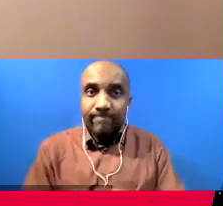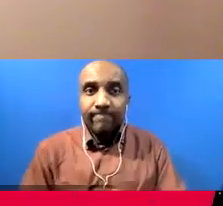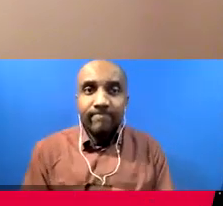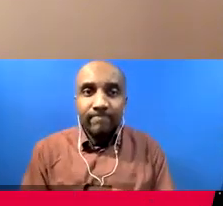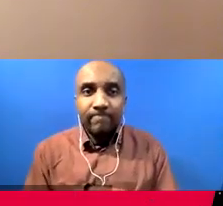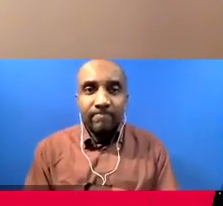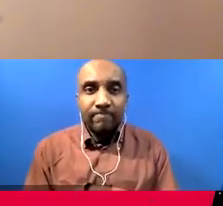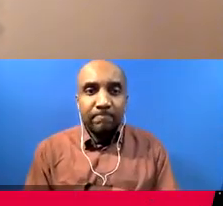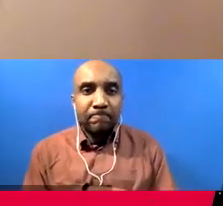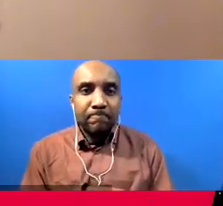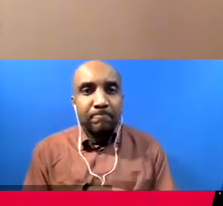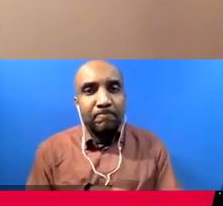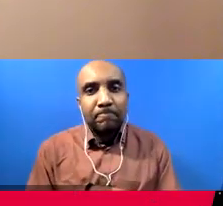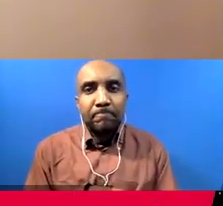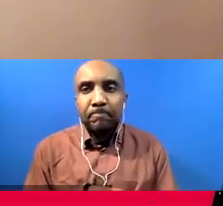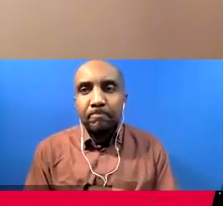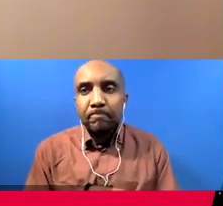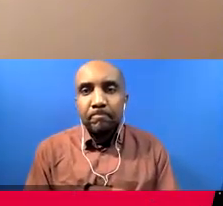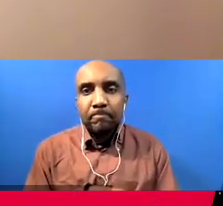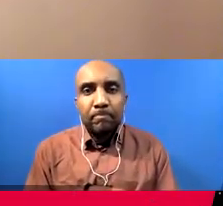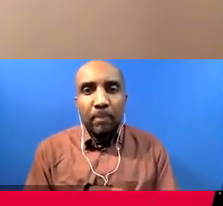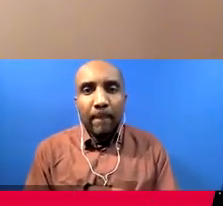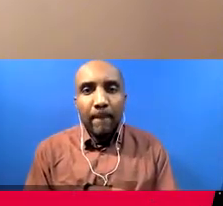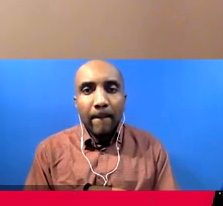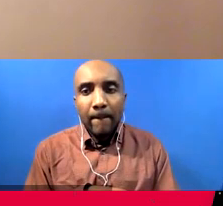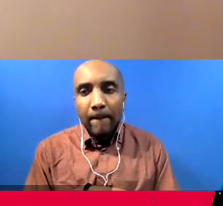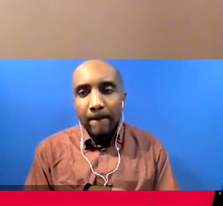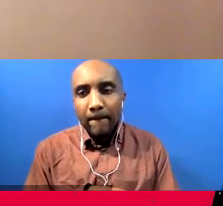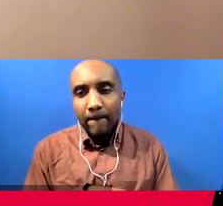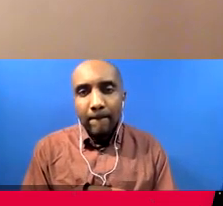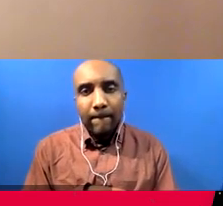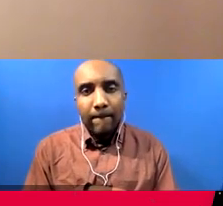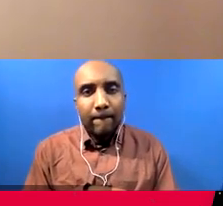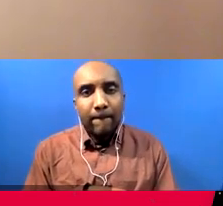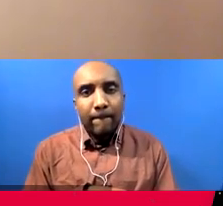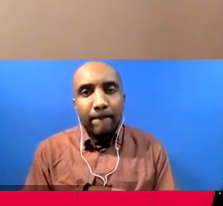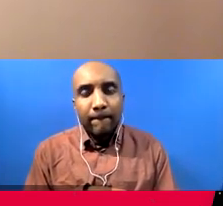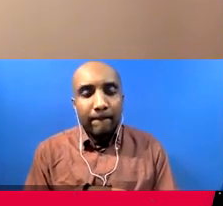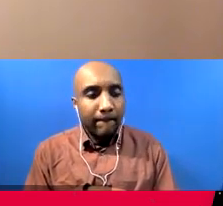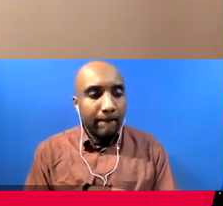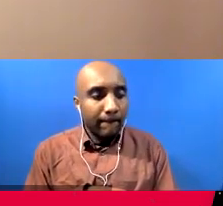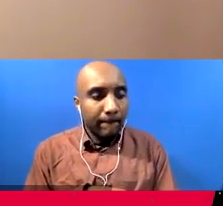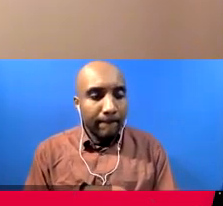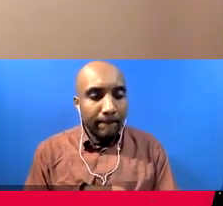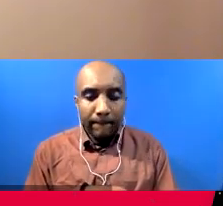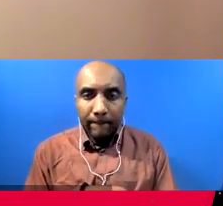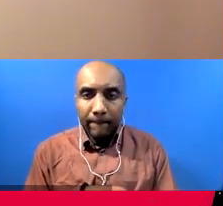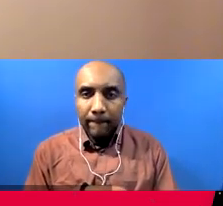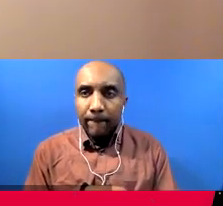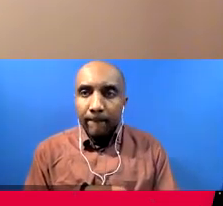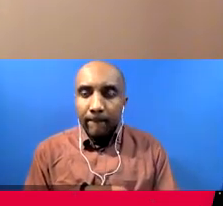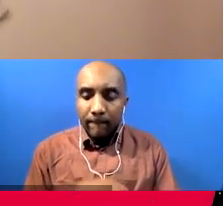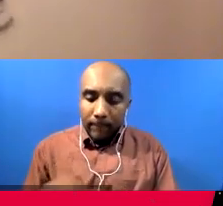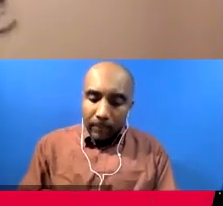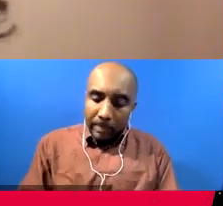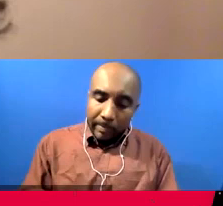what we're looking for the most, I guess. We have a question from the Sane Collective, S-A-N-E, and it's